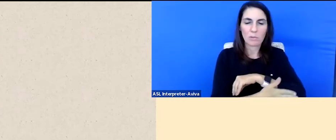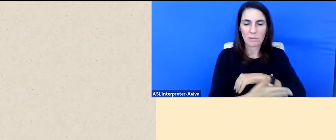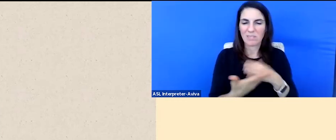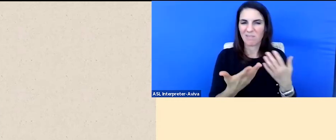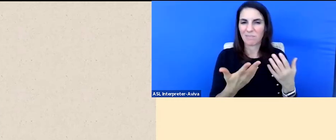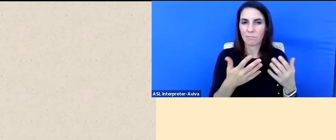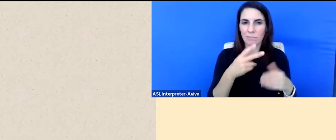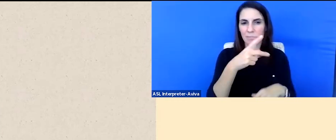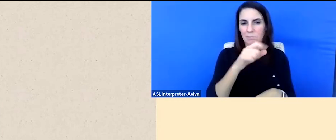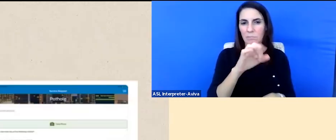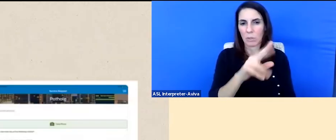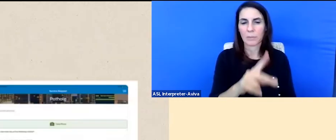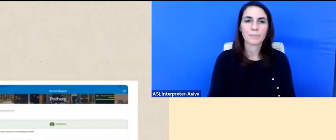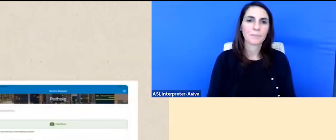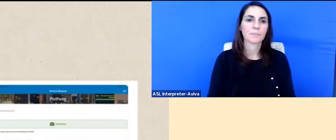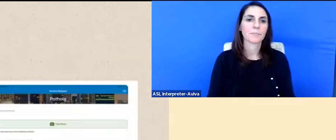Next up,